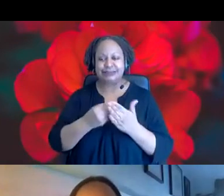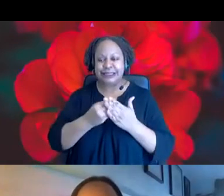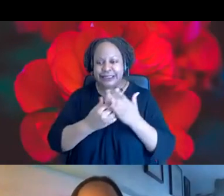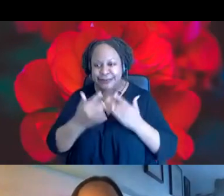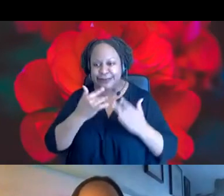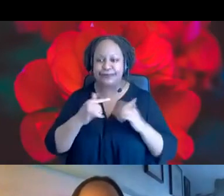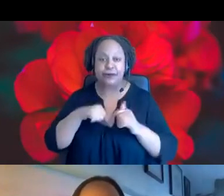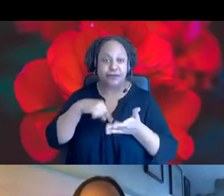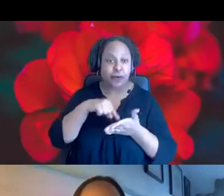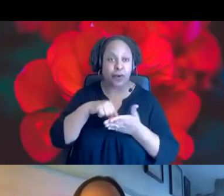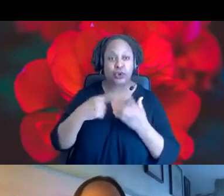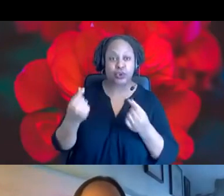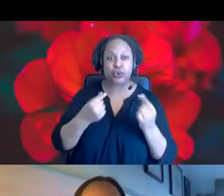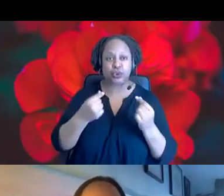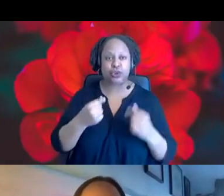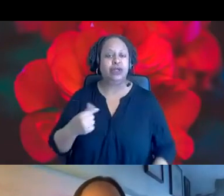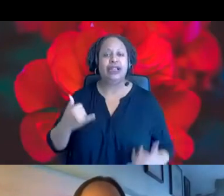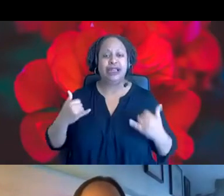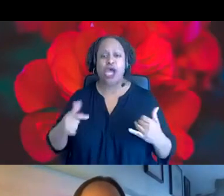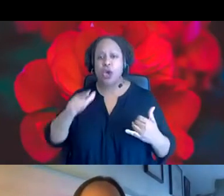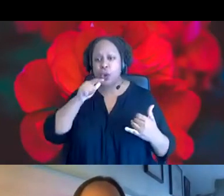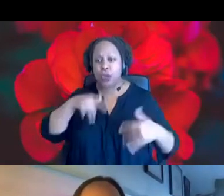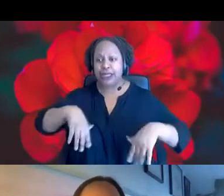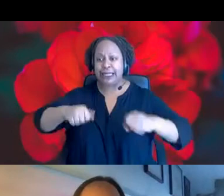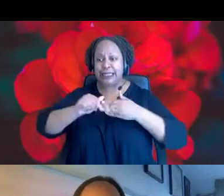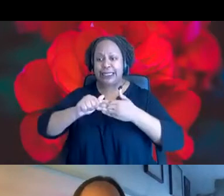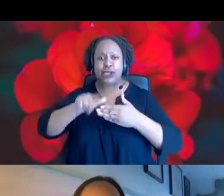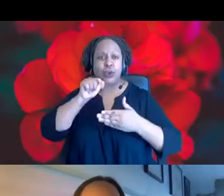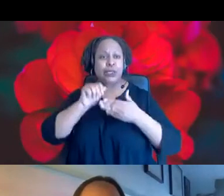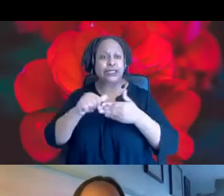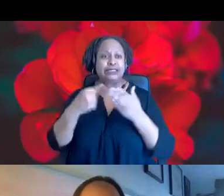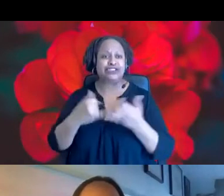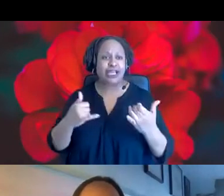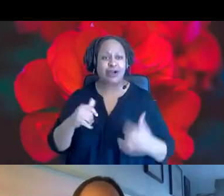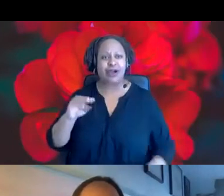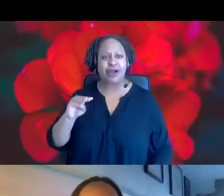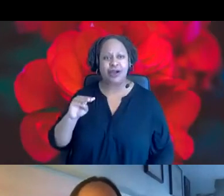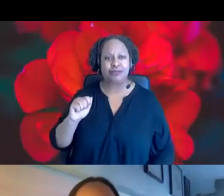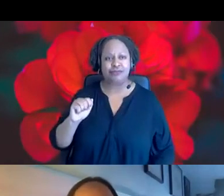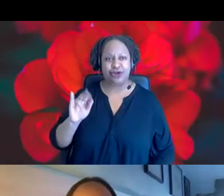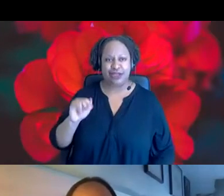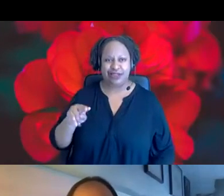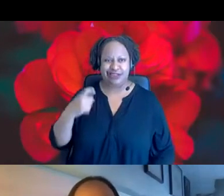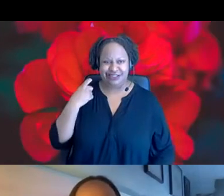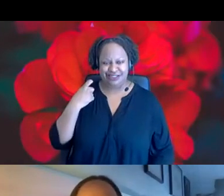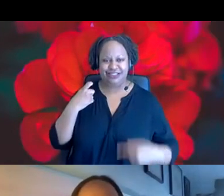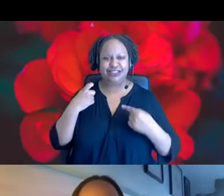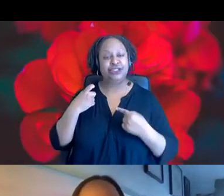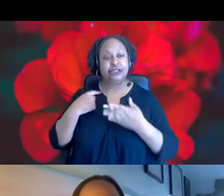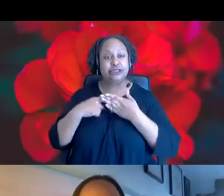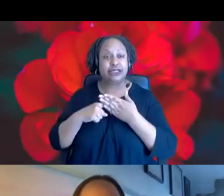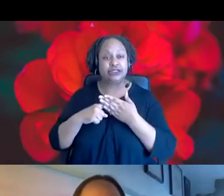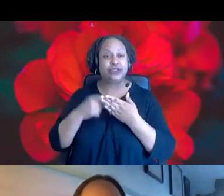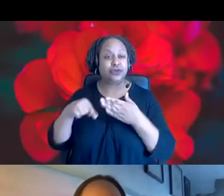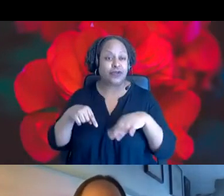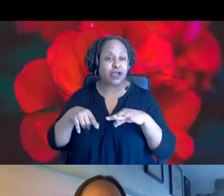is who should lead? Who should be leading this conversation right now? And Marian, you kind of talked about like you found this opportunity that